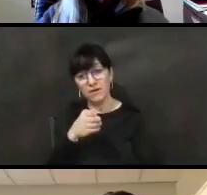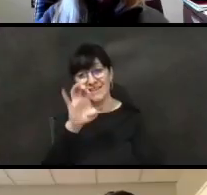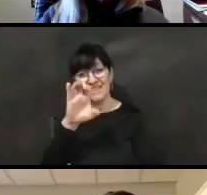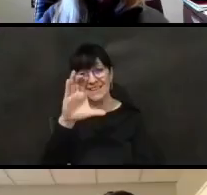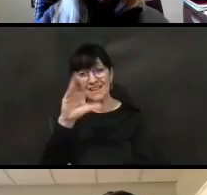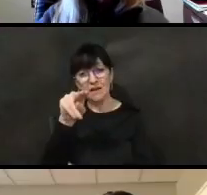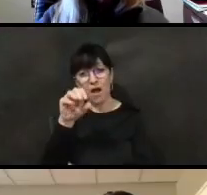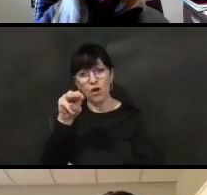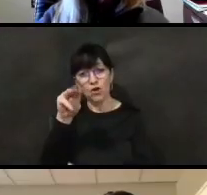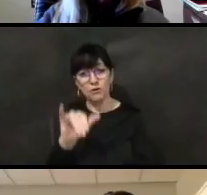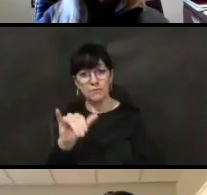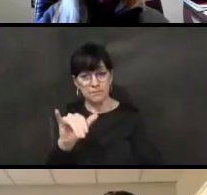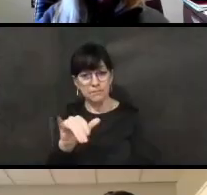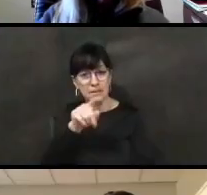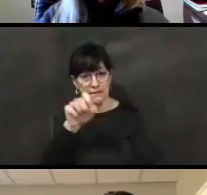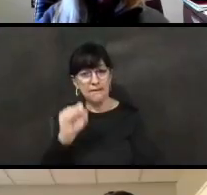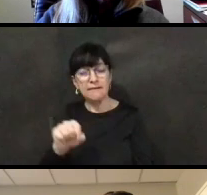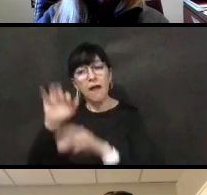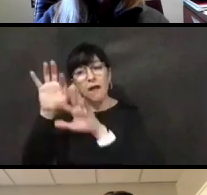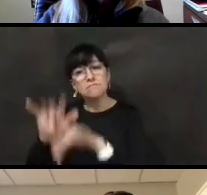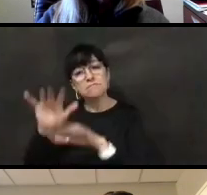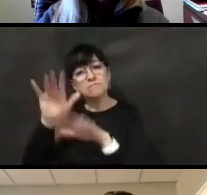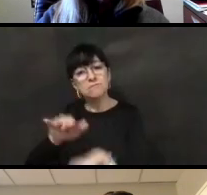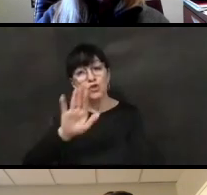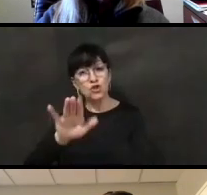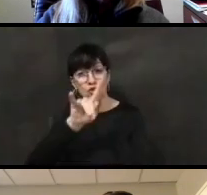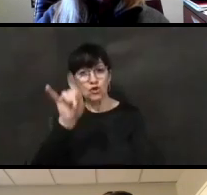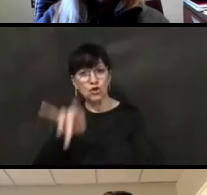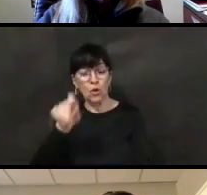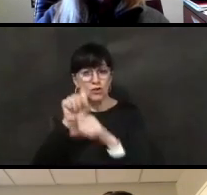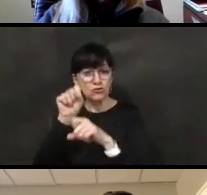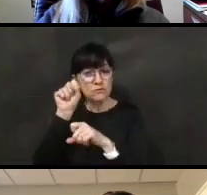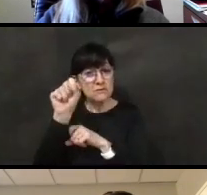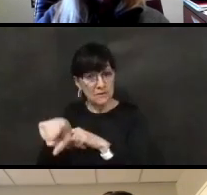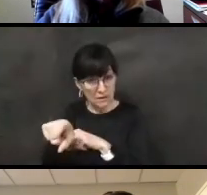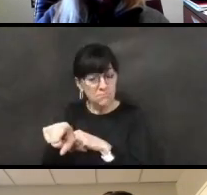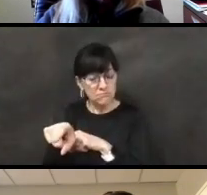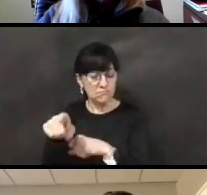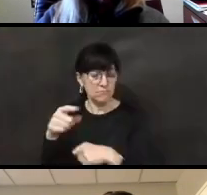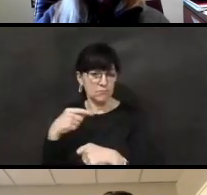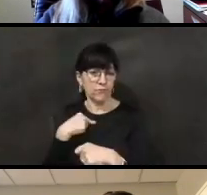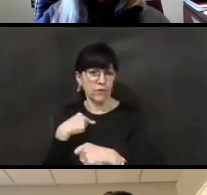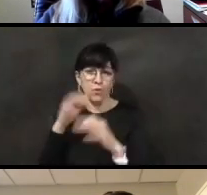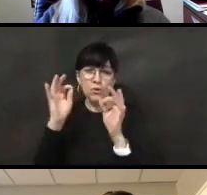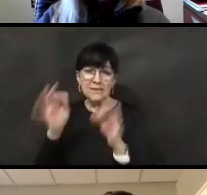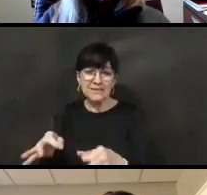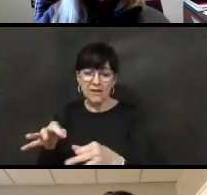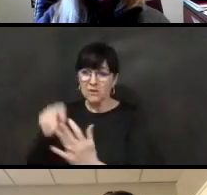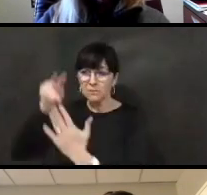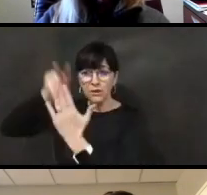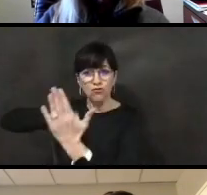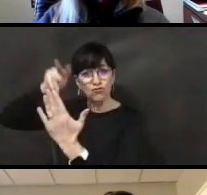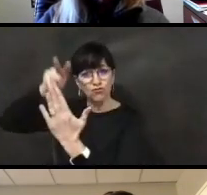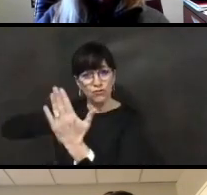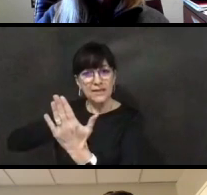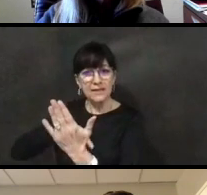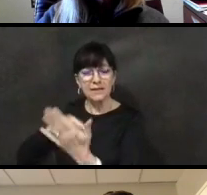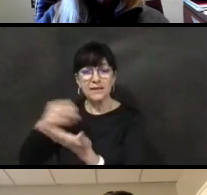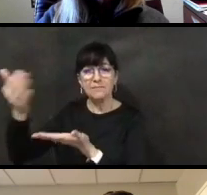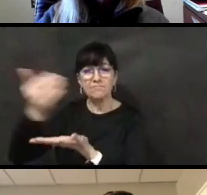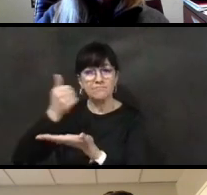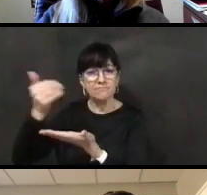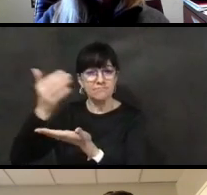de.gov/economy. We may not get to everybody's questions this evening, but we will definitely be reading and tallying your comments and your